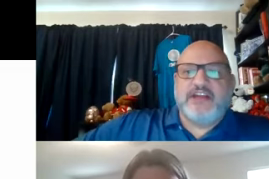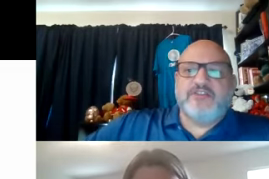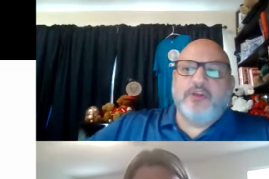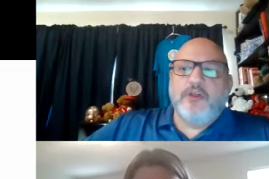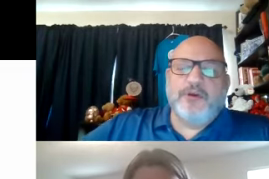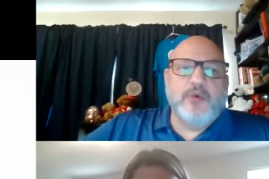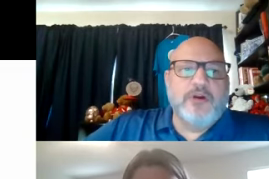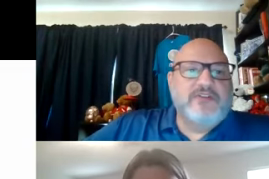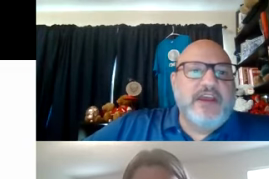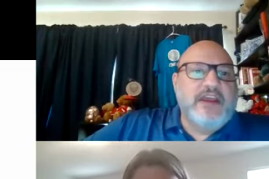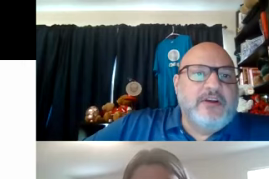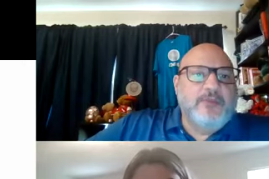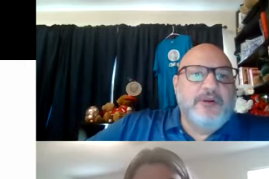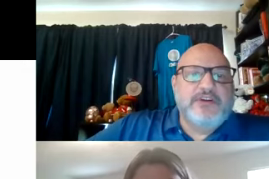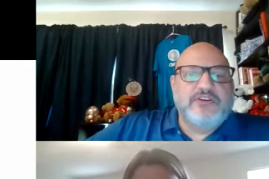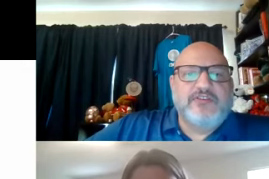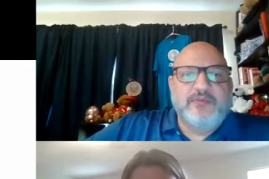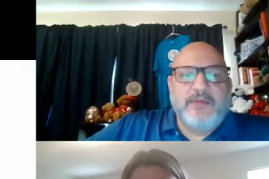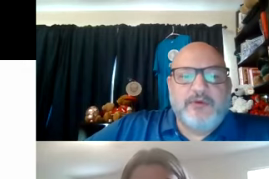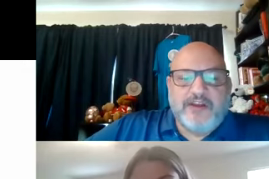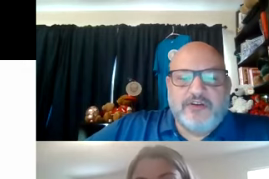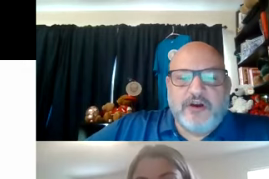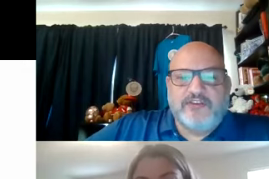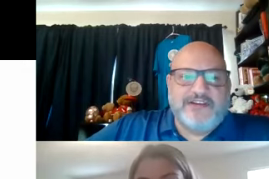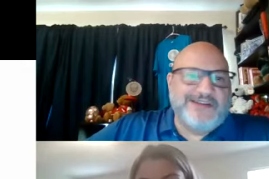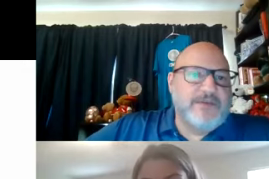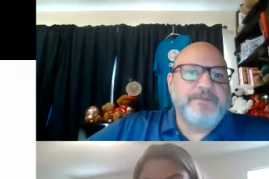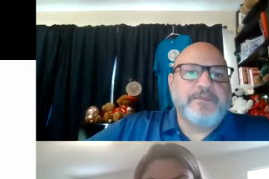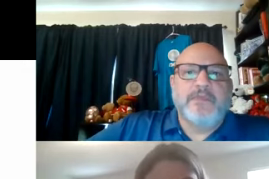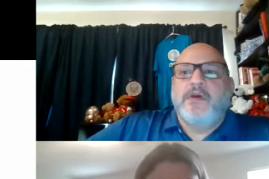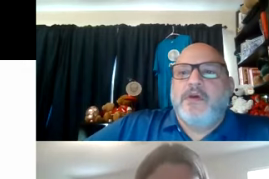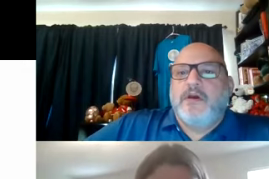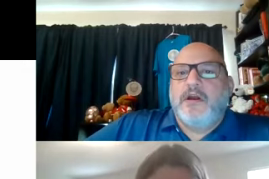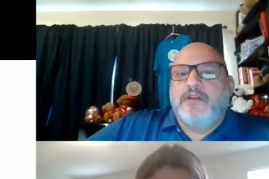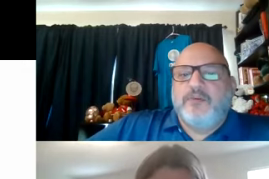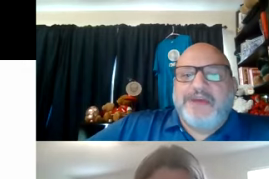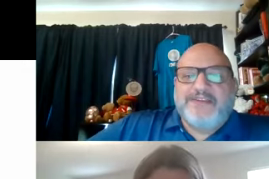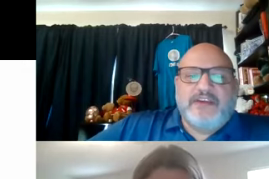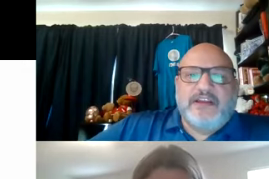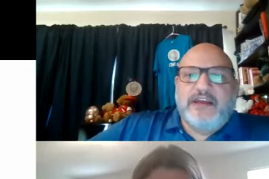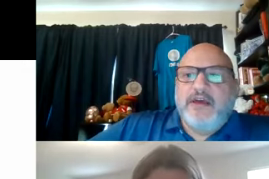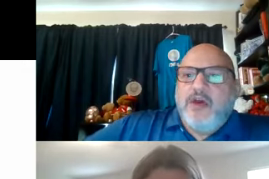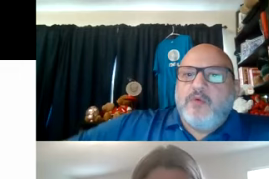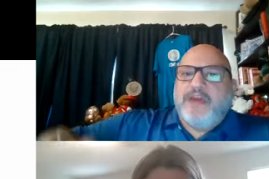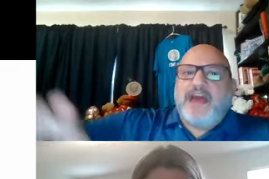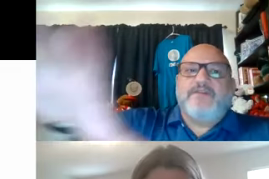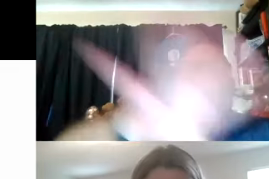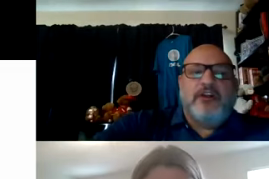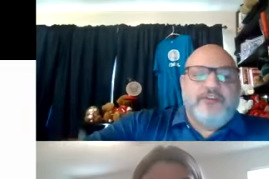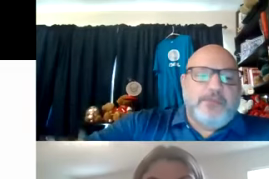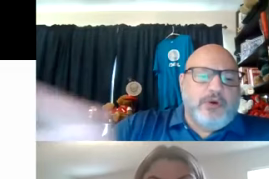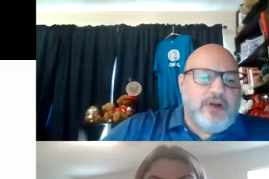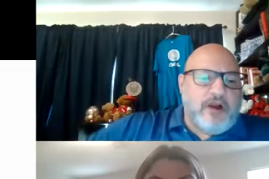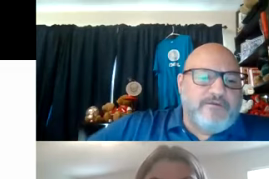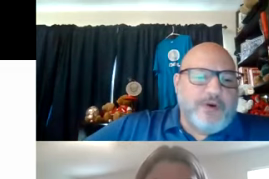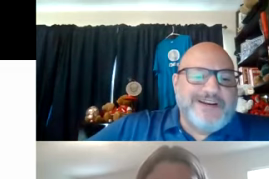have the chance with all the pretty words and all the pretty pictures to be able to write to your heart's content. All right, so basically, what we have here on